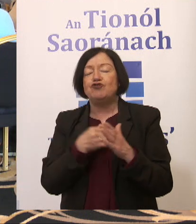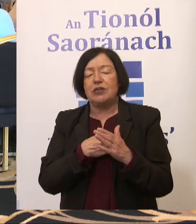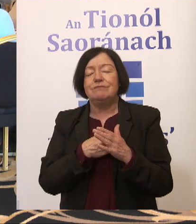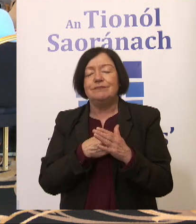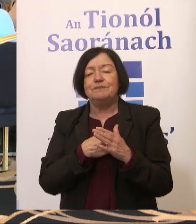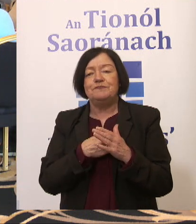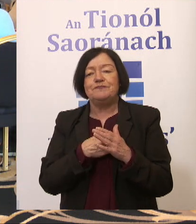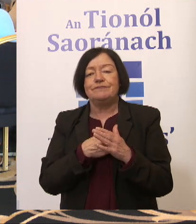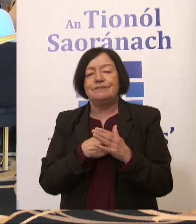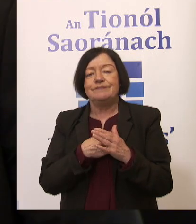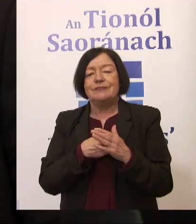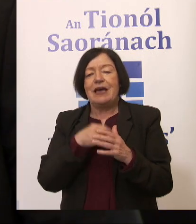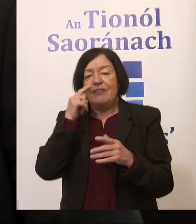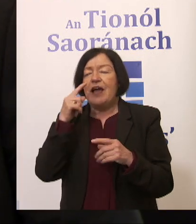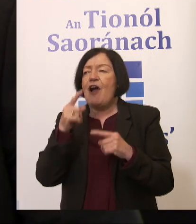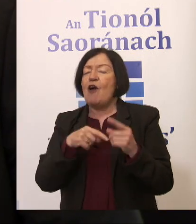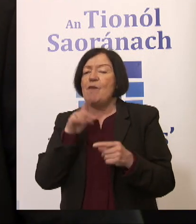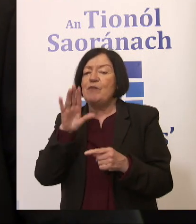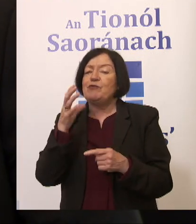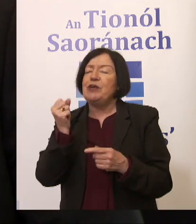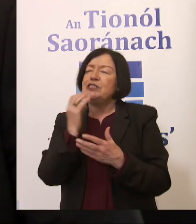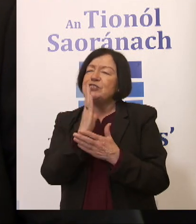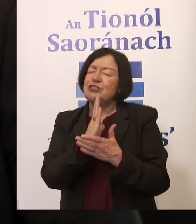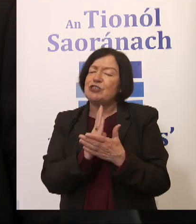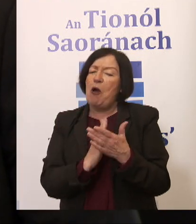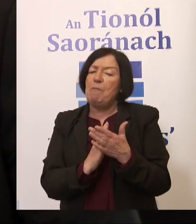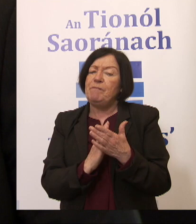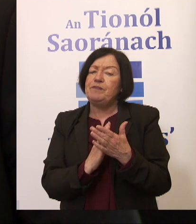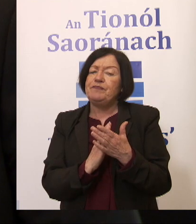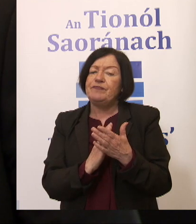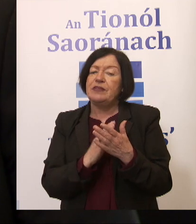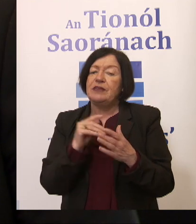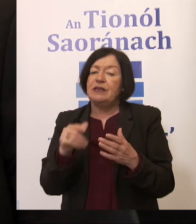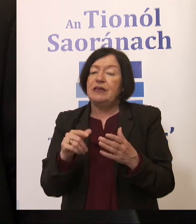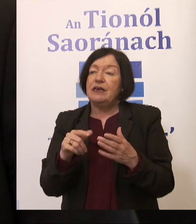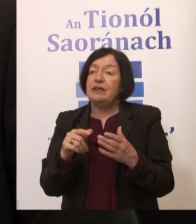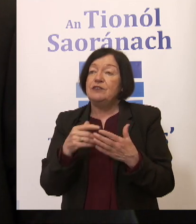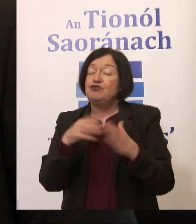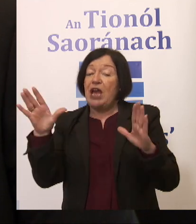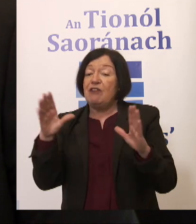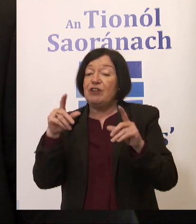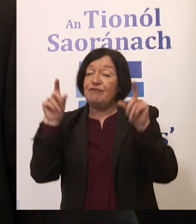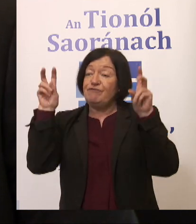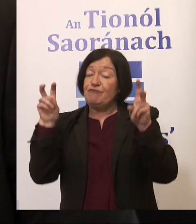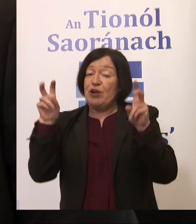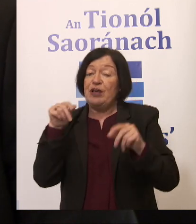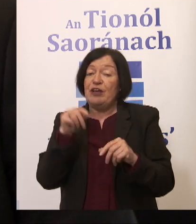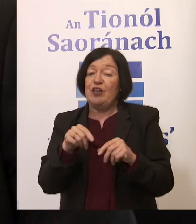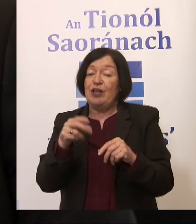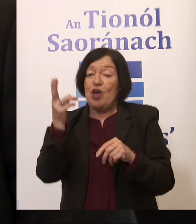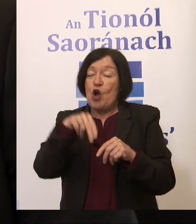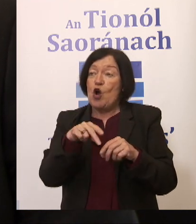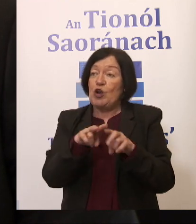I think there would always have to be some. The generic phrase that's used internationally is some